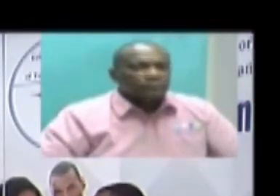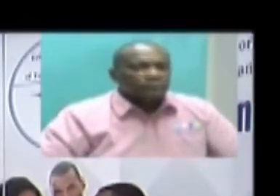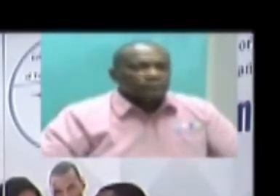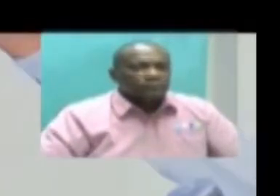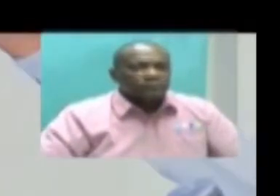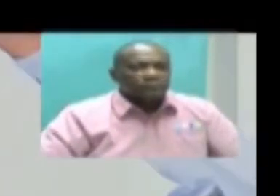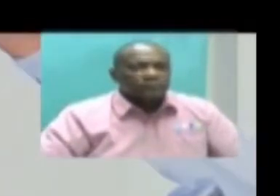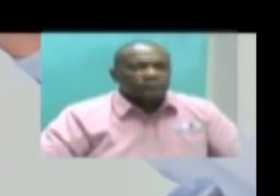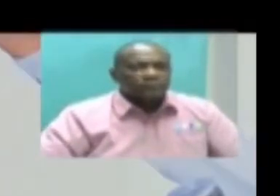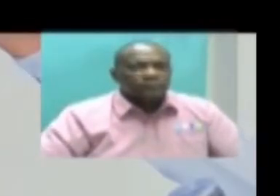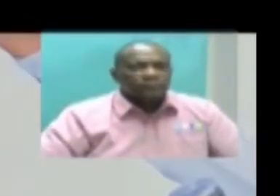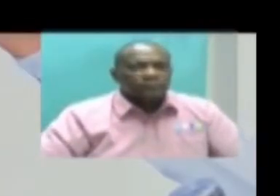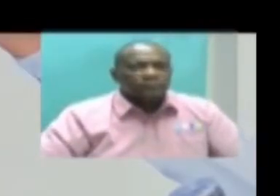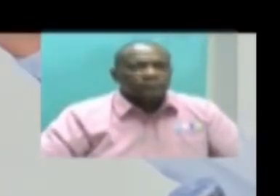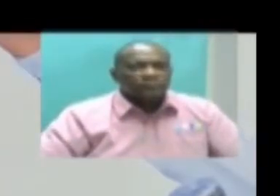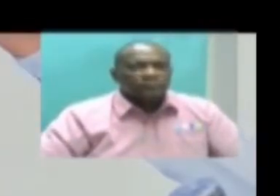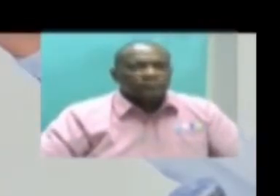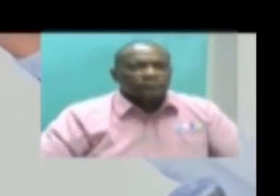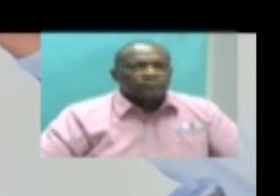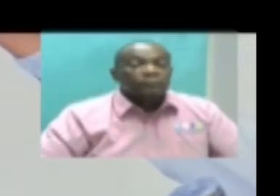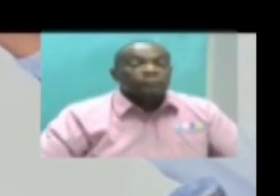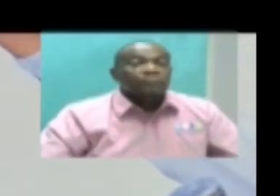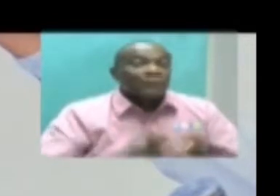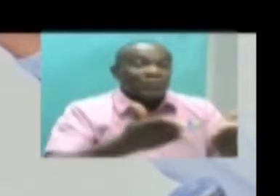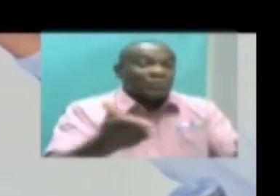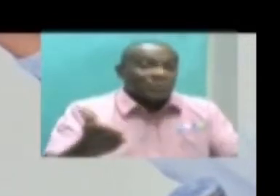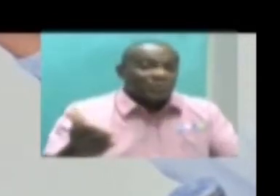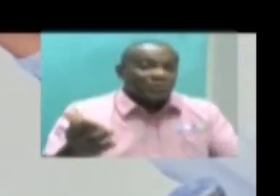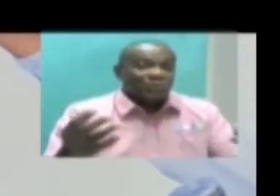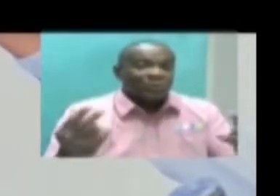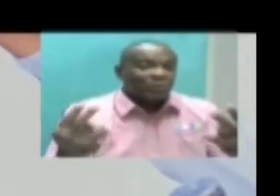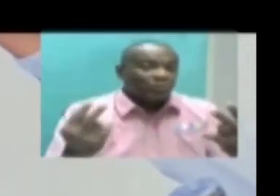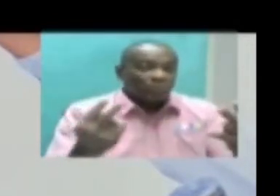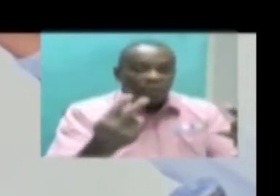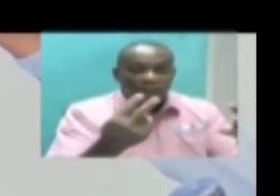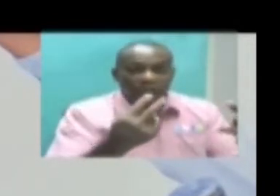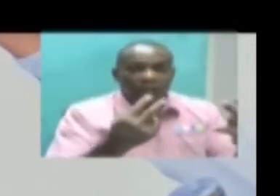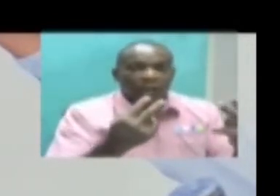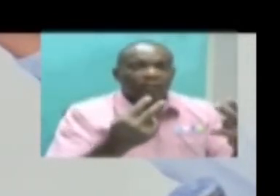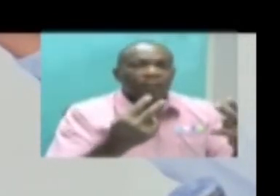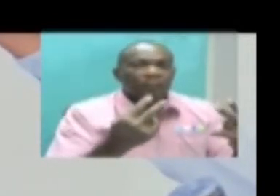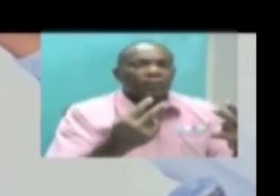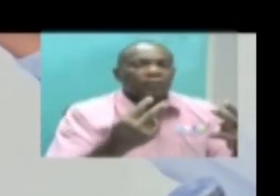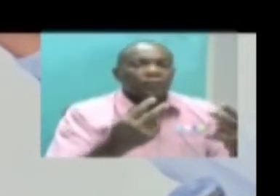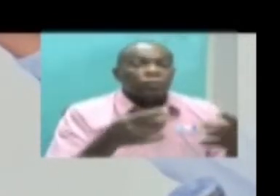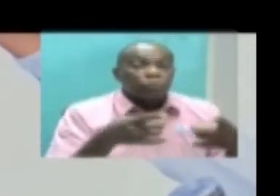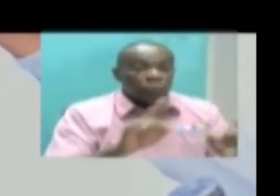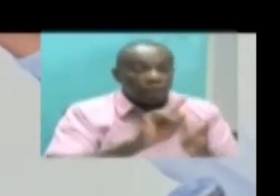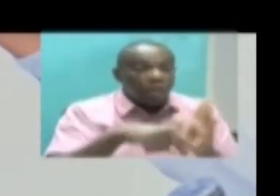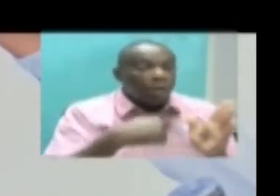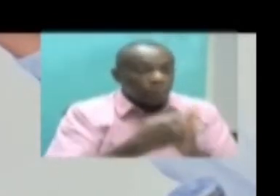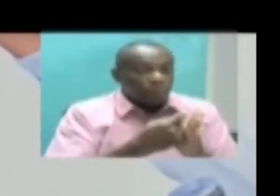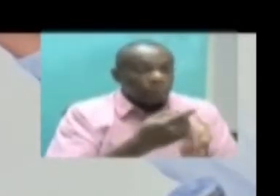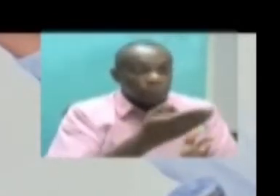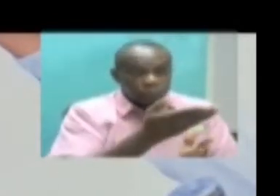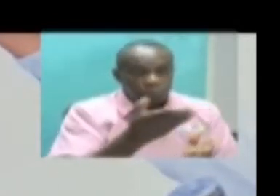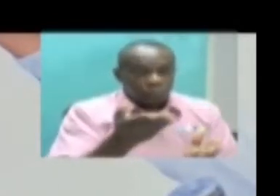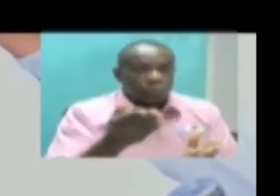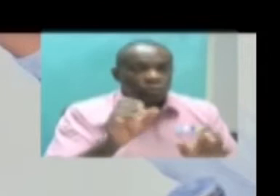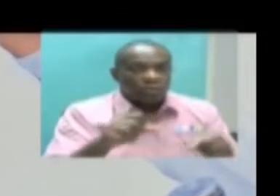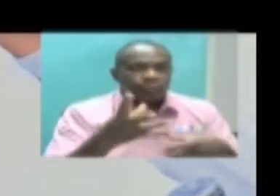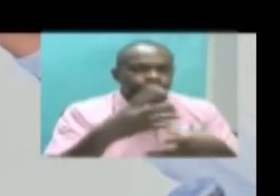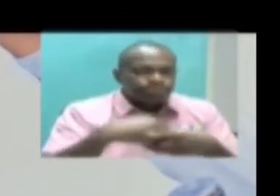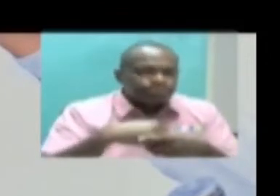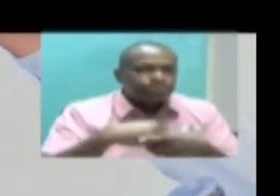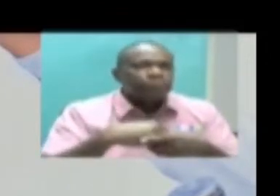much. To the viewers, at some point during the hour that we have with you, you will have an opportunity to participate as well. Once we